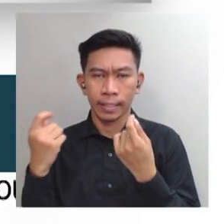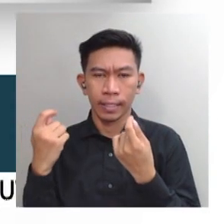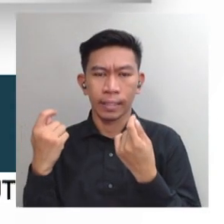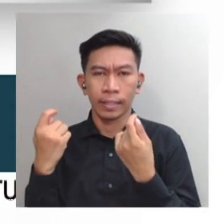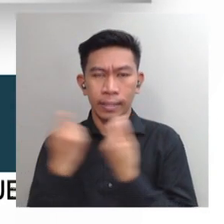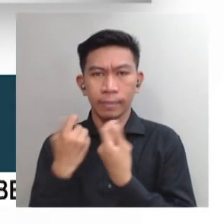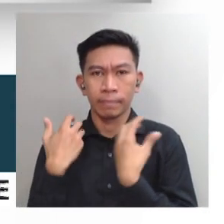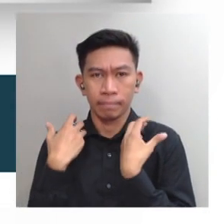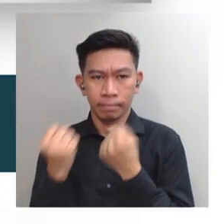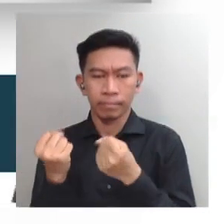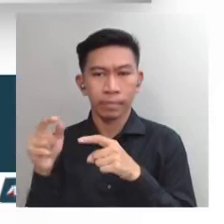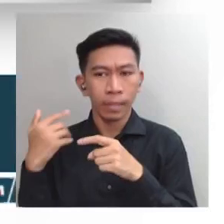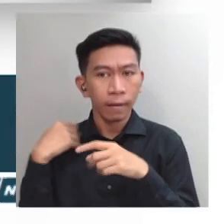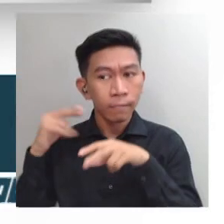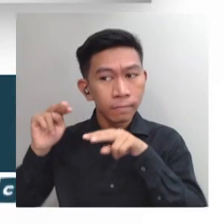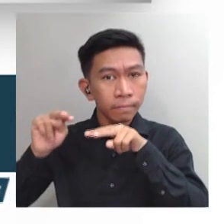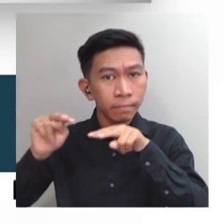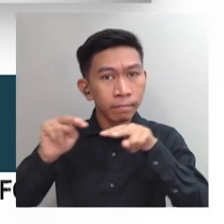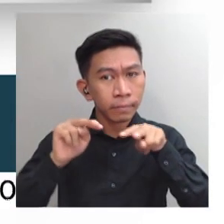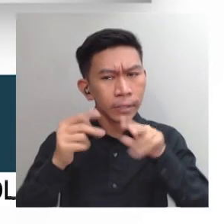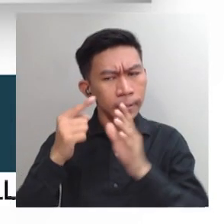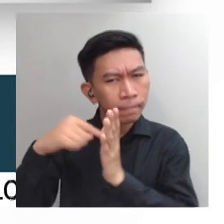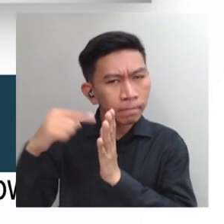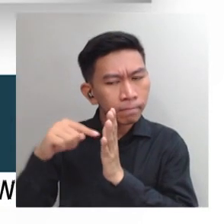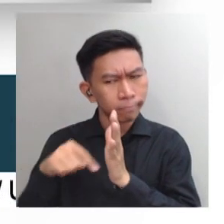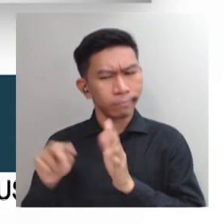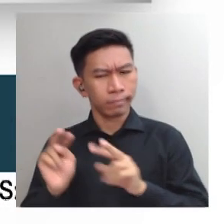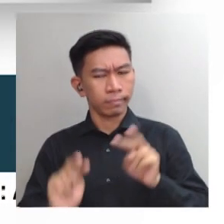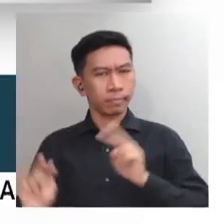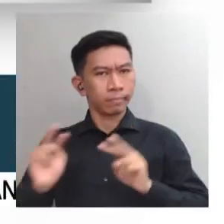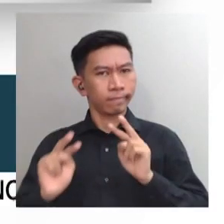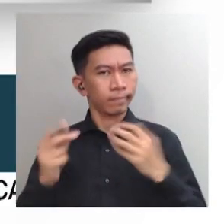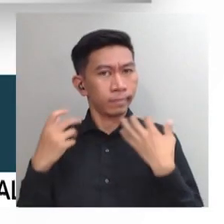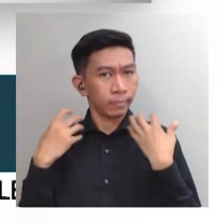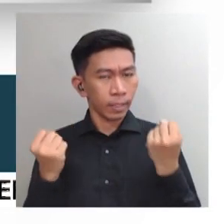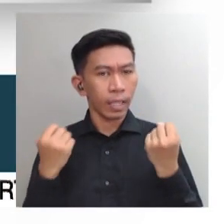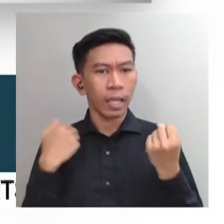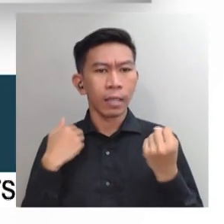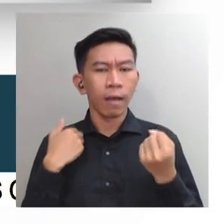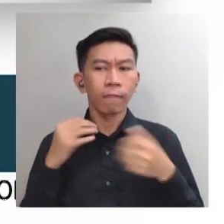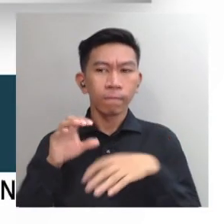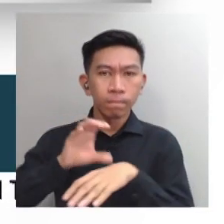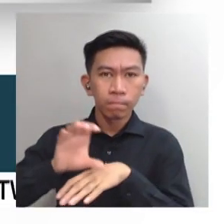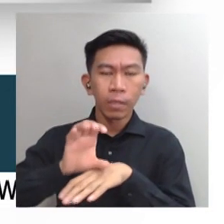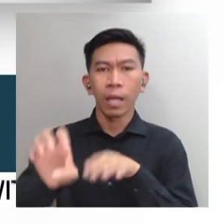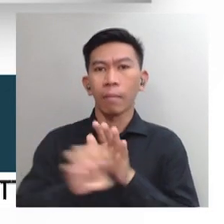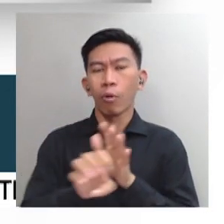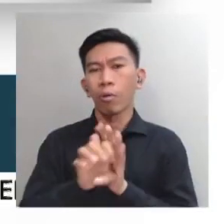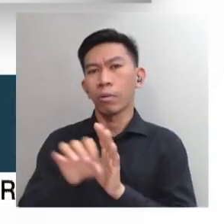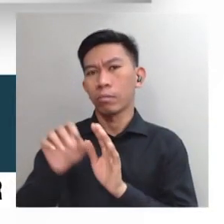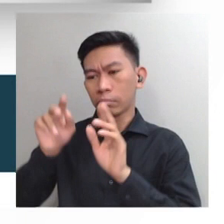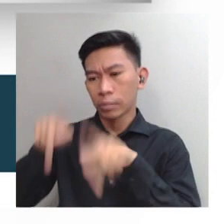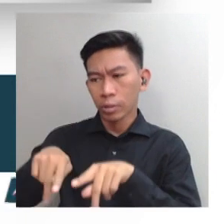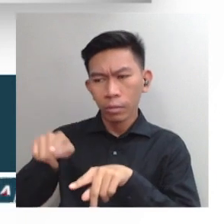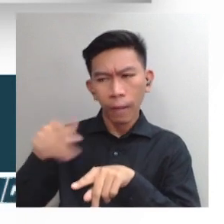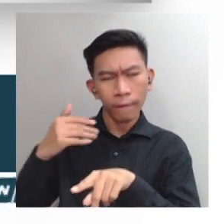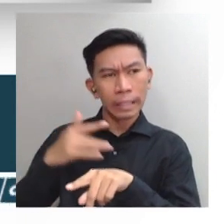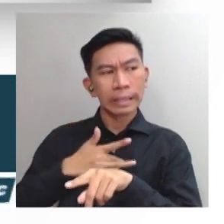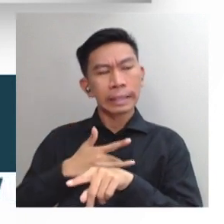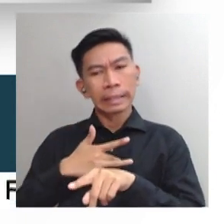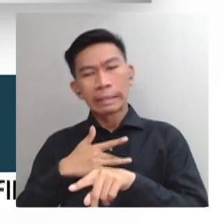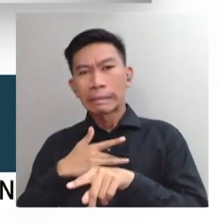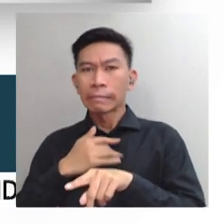din tayong mga consultation na ginagawa upang kung sino man po ang mayroong mararamdaman o